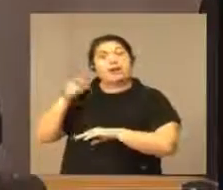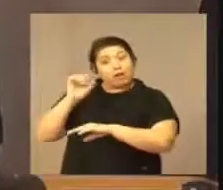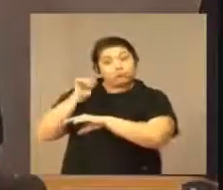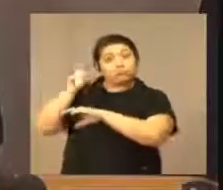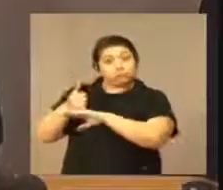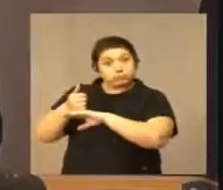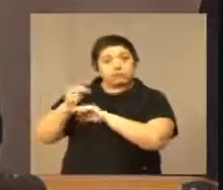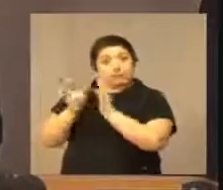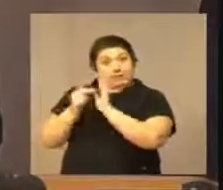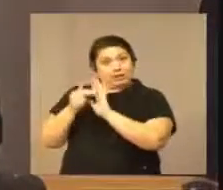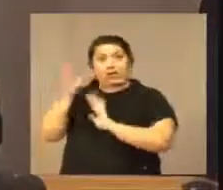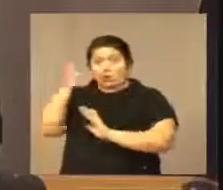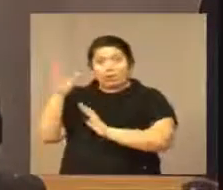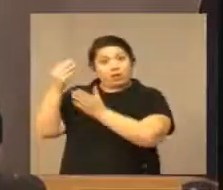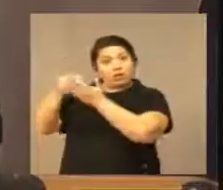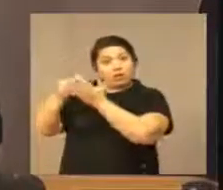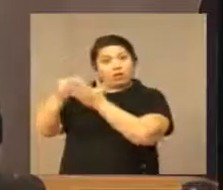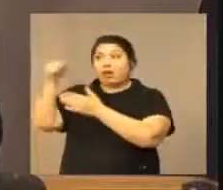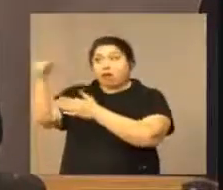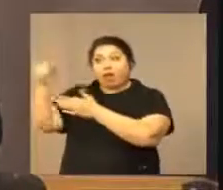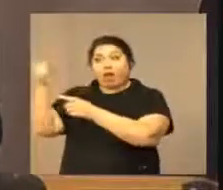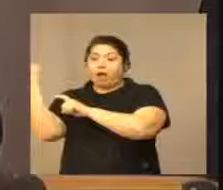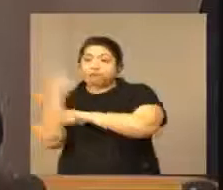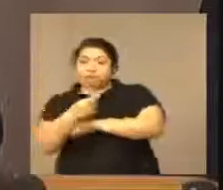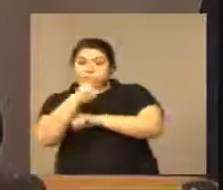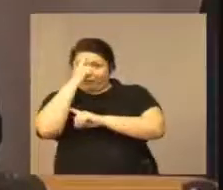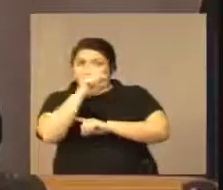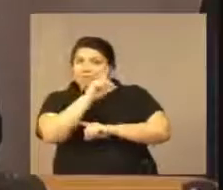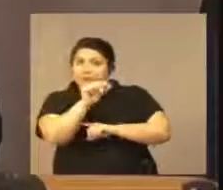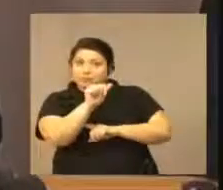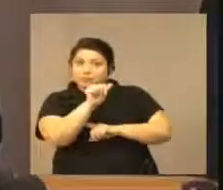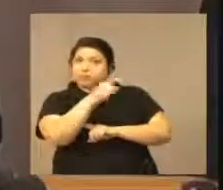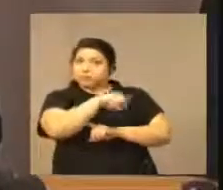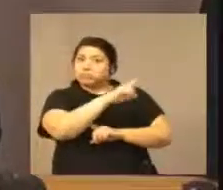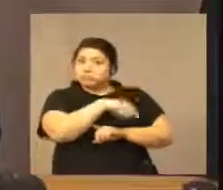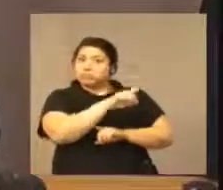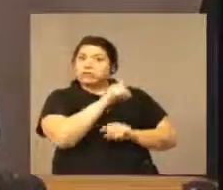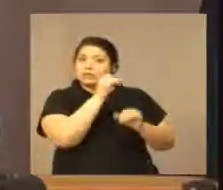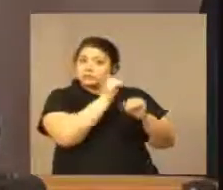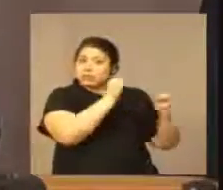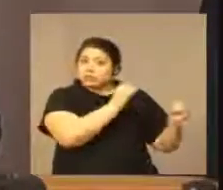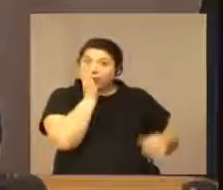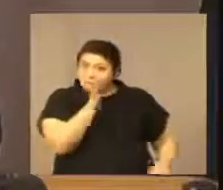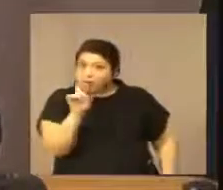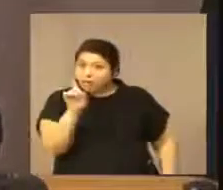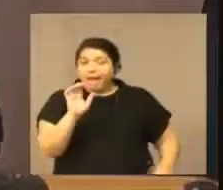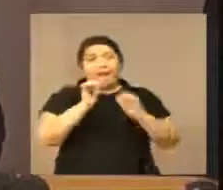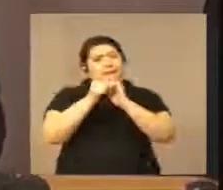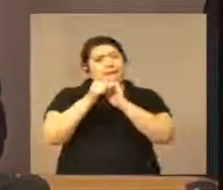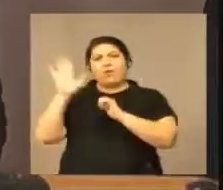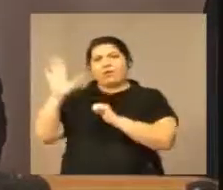for our disabled this coming year, and how will they be regionally allocated? Mm.